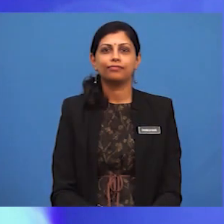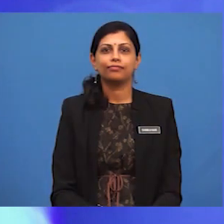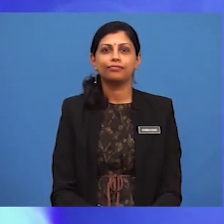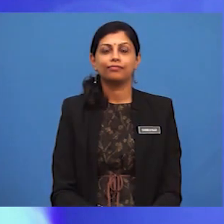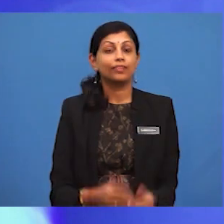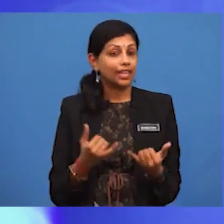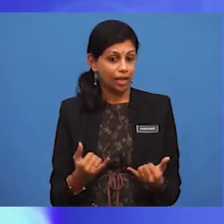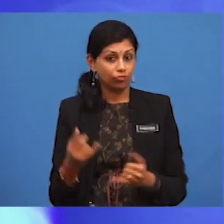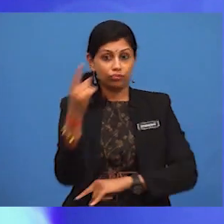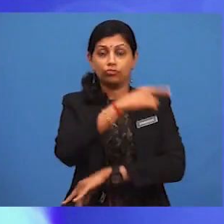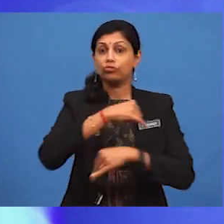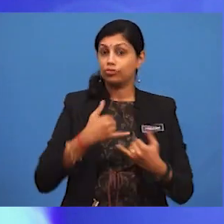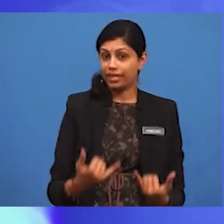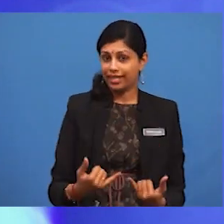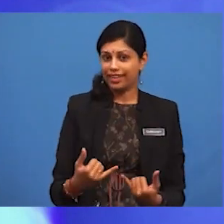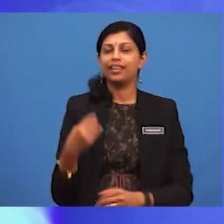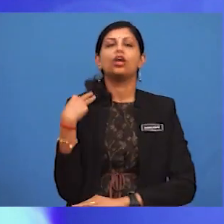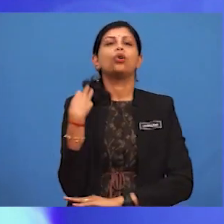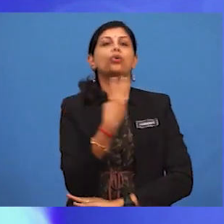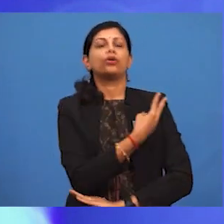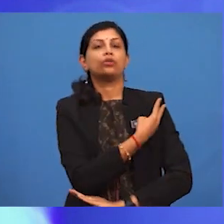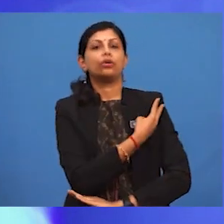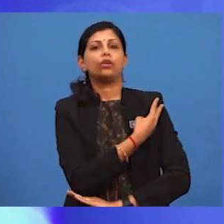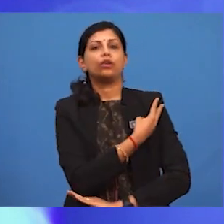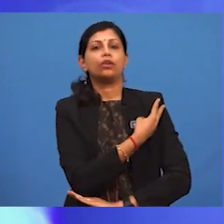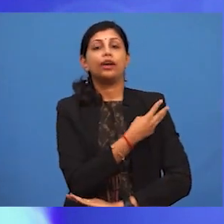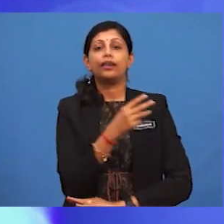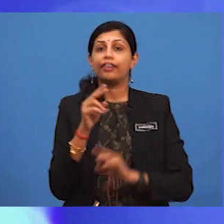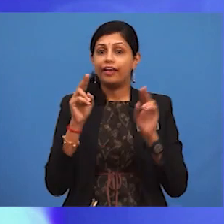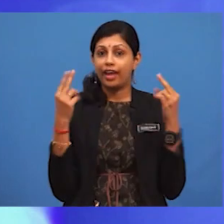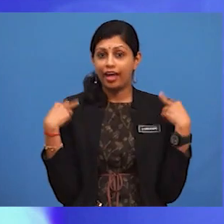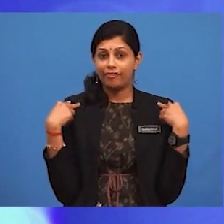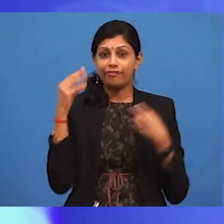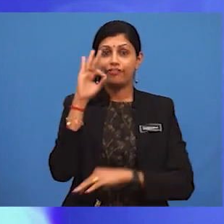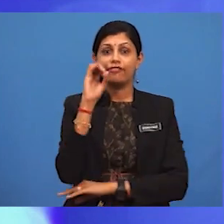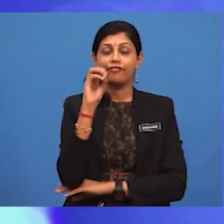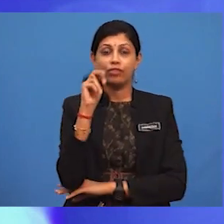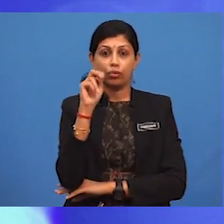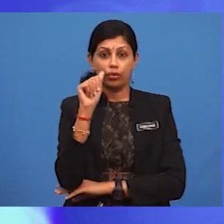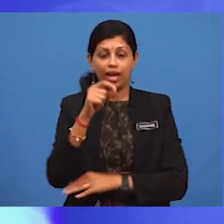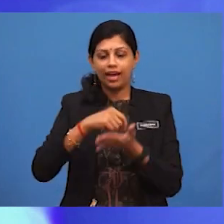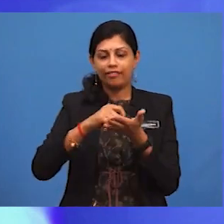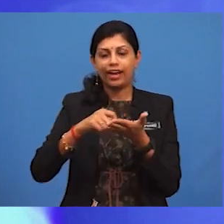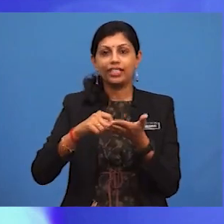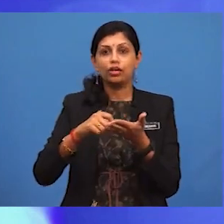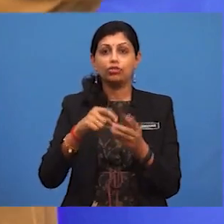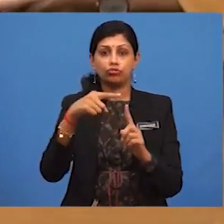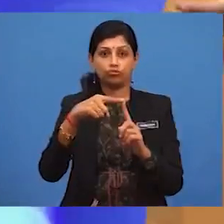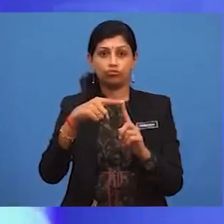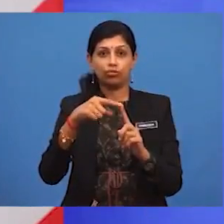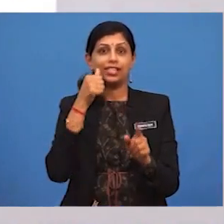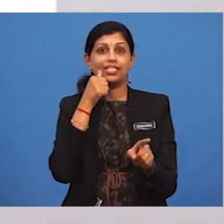Now, today, we are going to help Fiona write a letter to her sister Bella. This is Bella.